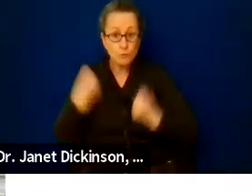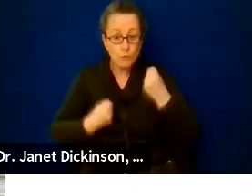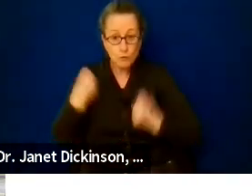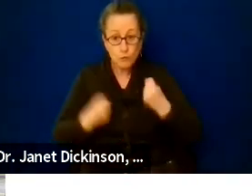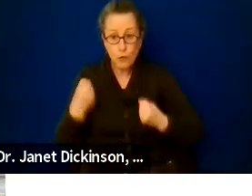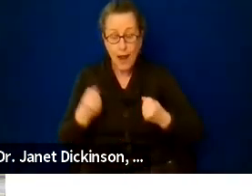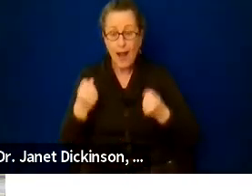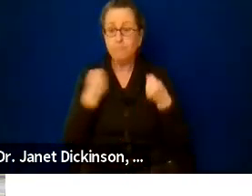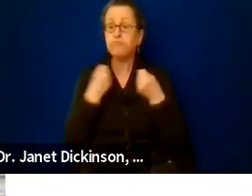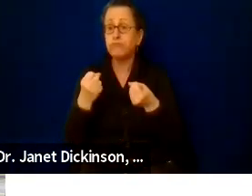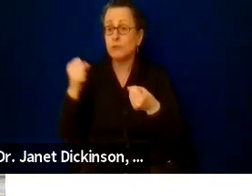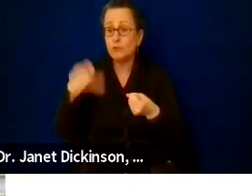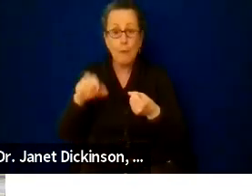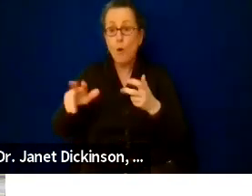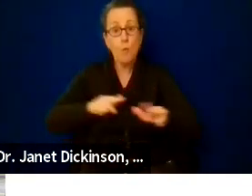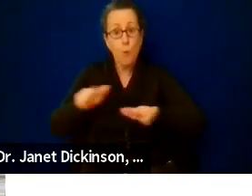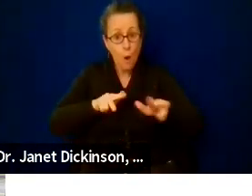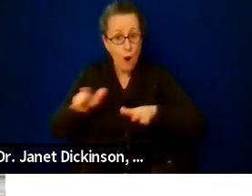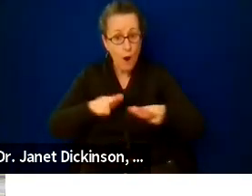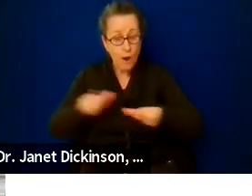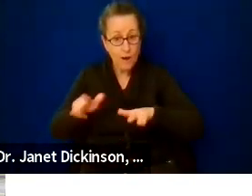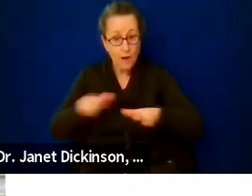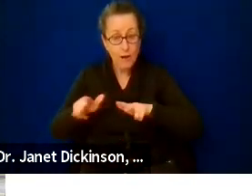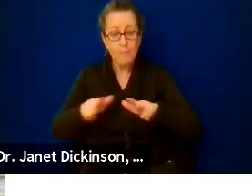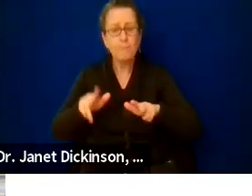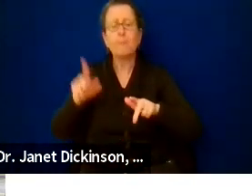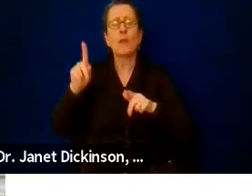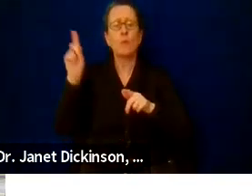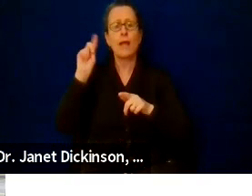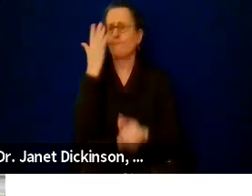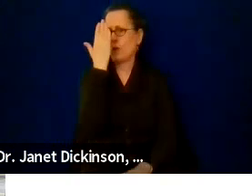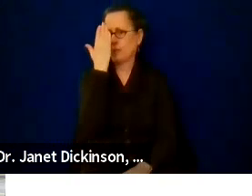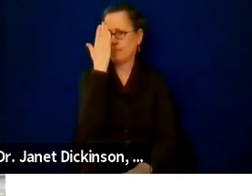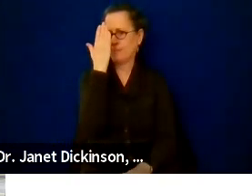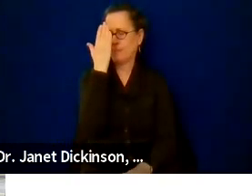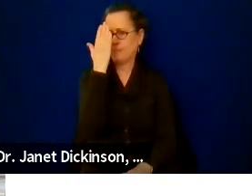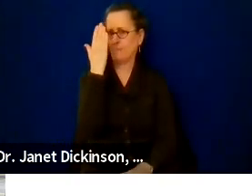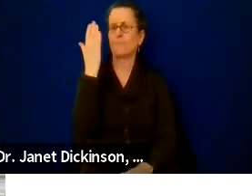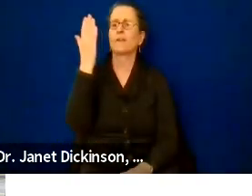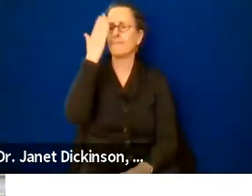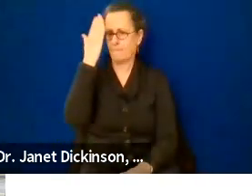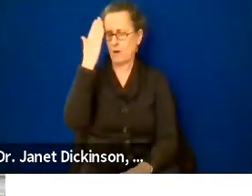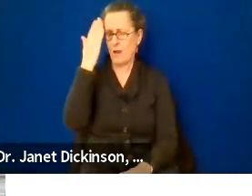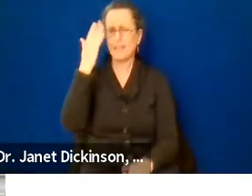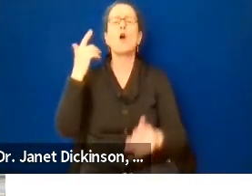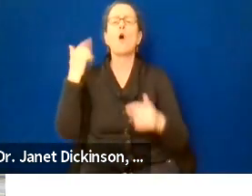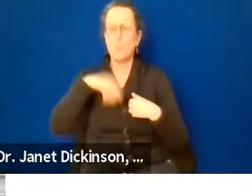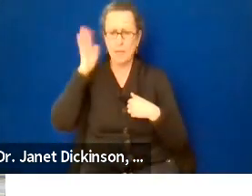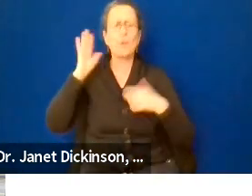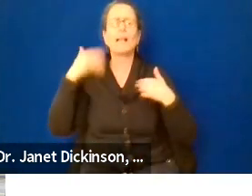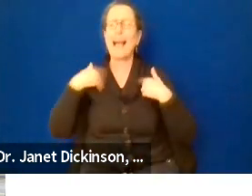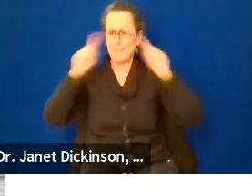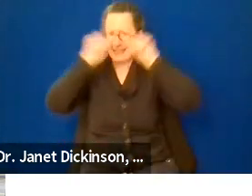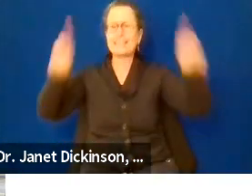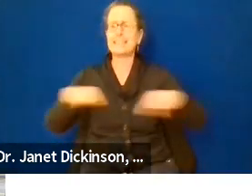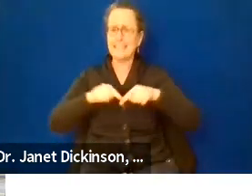vehicle or a walker, we have another system where they will come in the front driveway, and we'll have signage and different